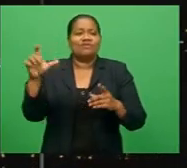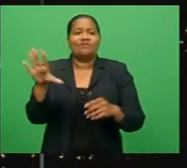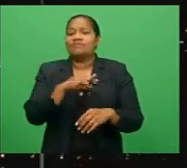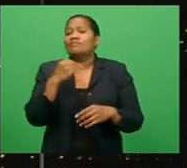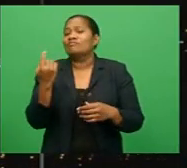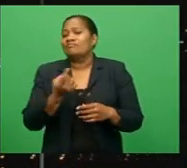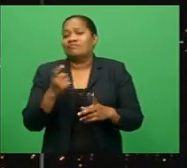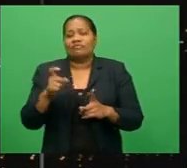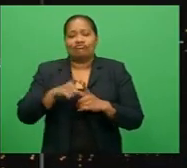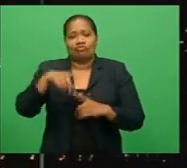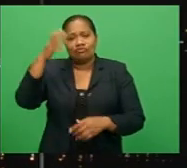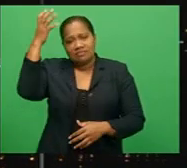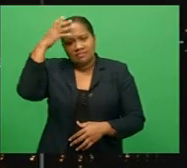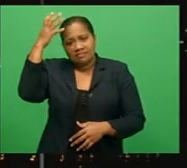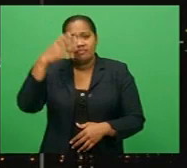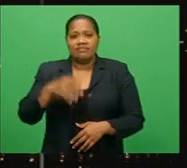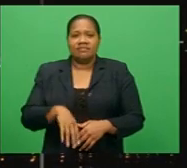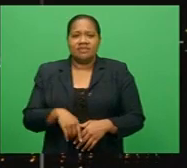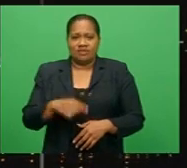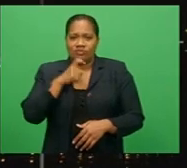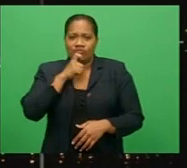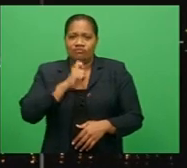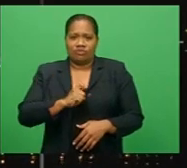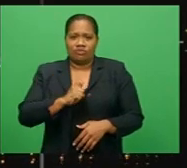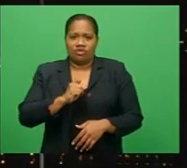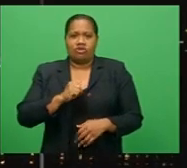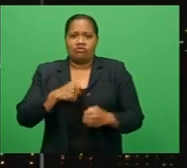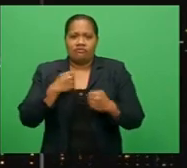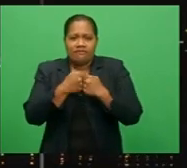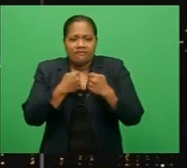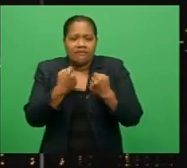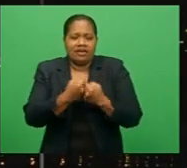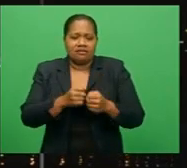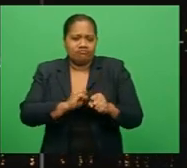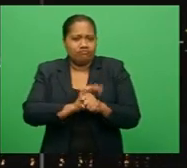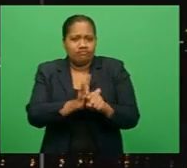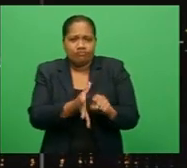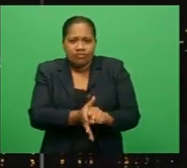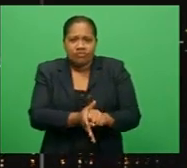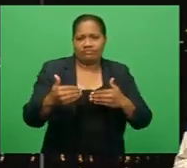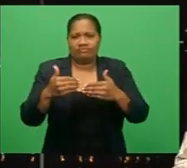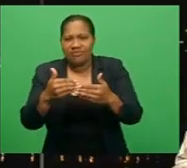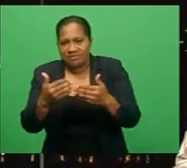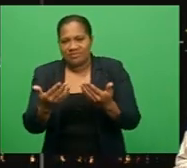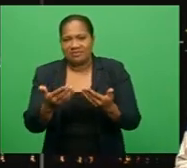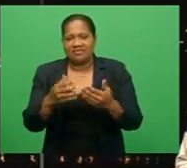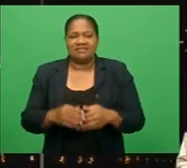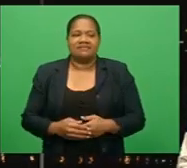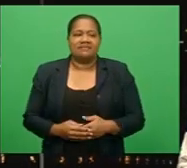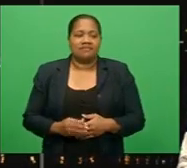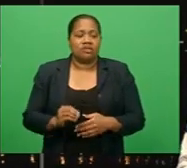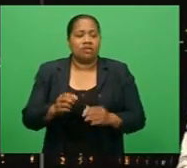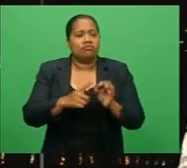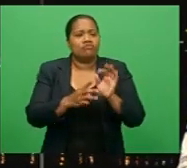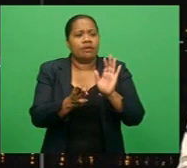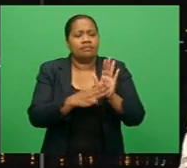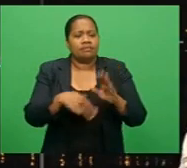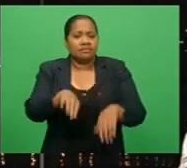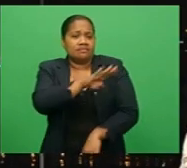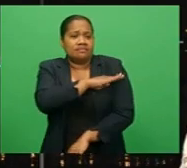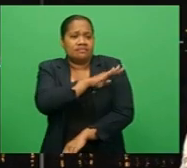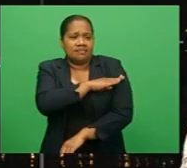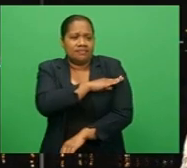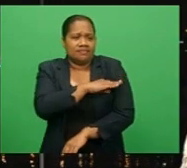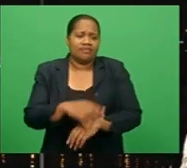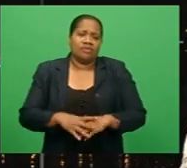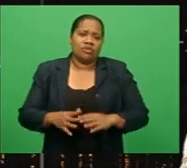embraced Biden's promise to fight the coronavirus pandemic and fix the economy in a divided nation. Prime Minister Voreqe Bainimarama